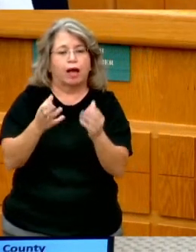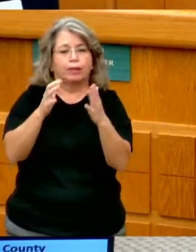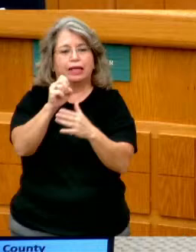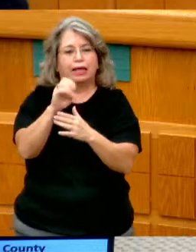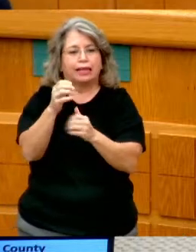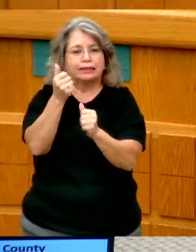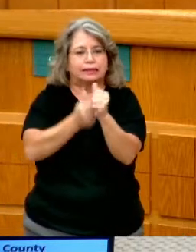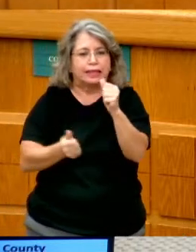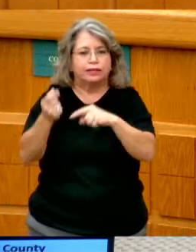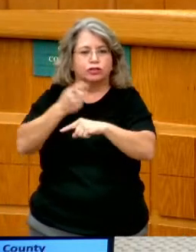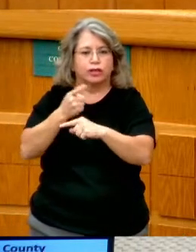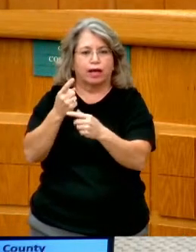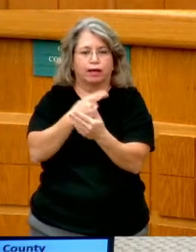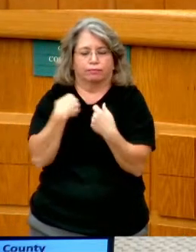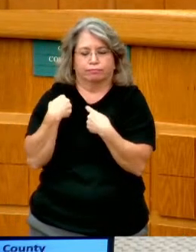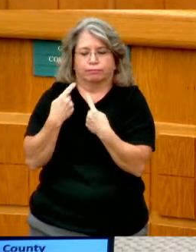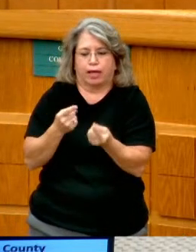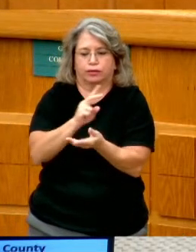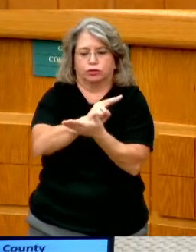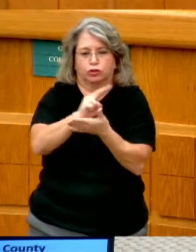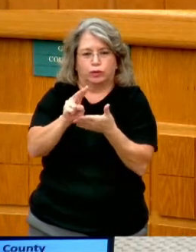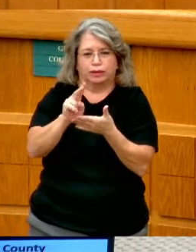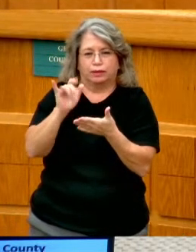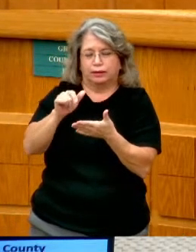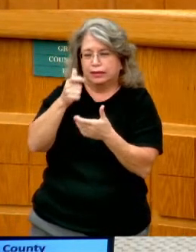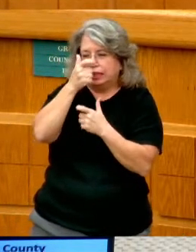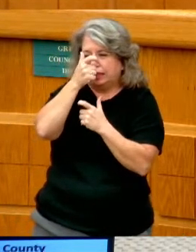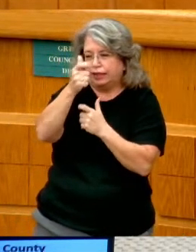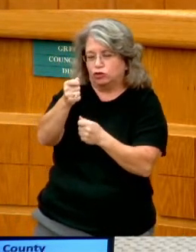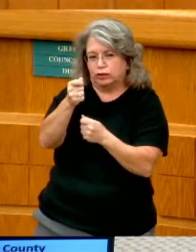a really interesting slide right now because if you cut that